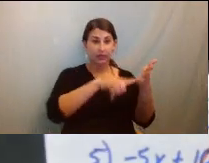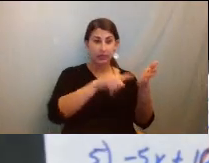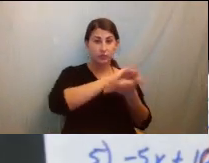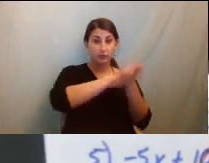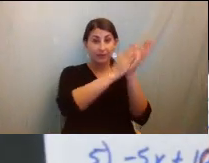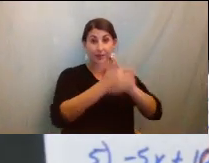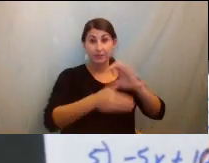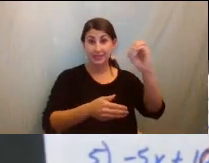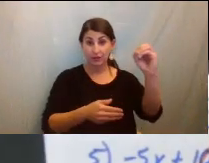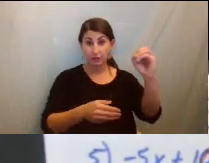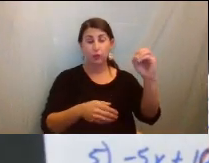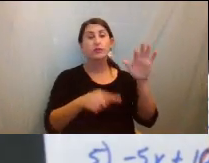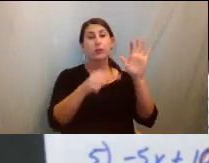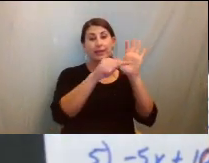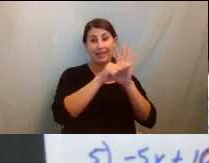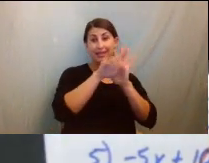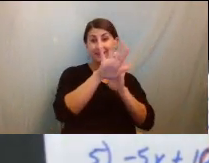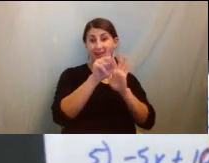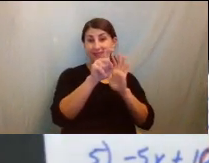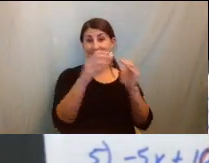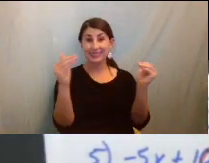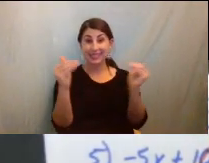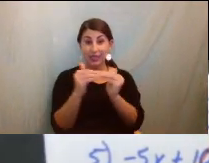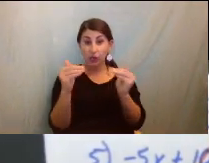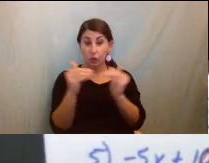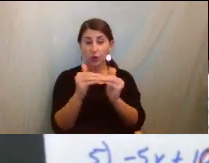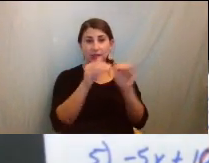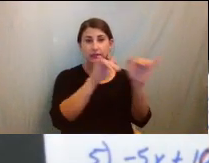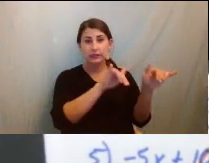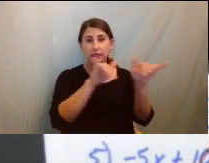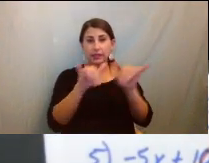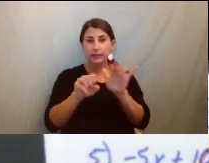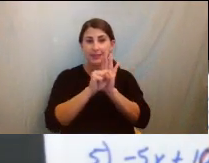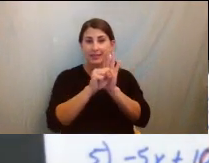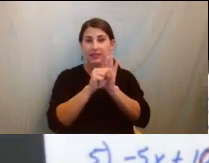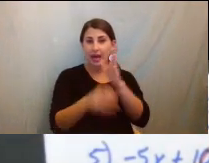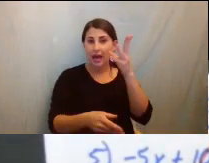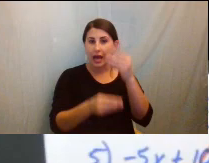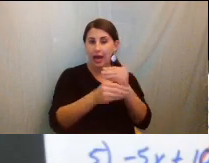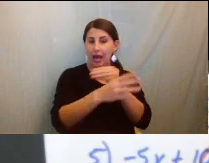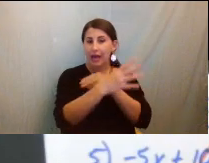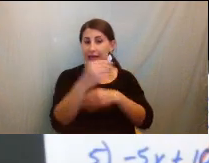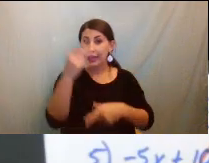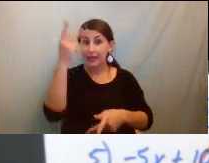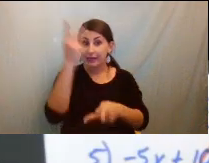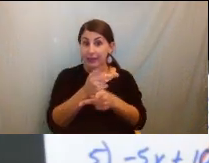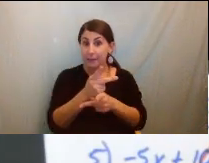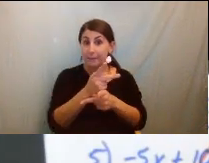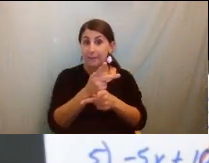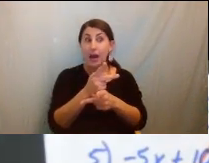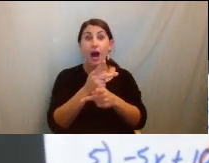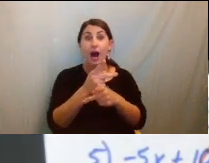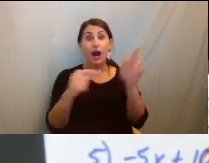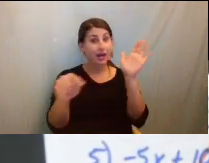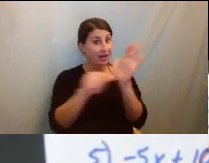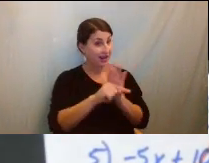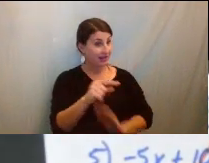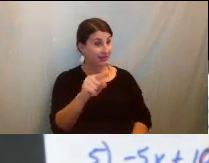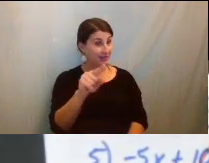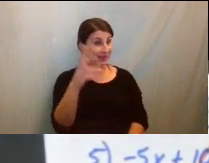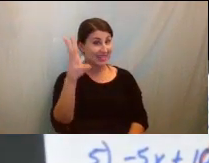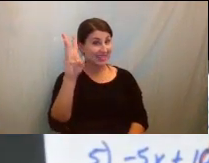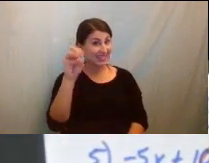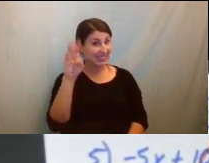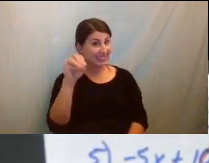cancels to make 0. Get negative 5x equals, same sign, add and keep. So that's make